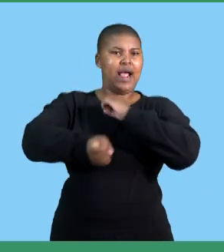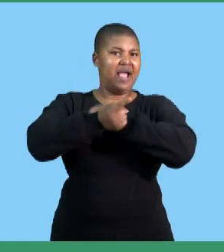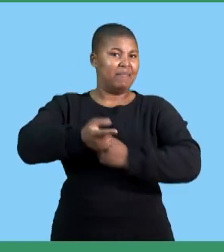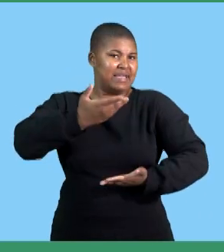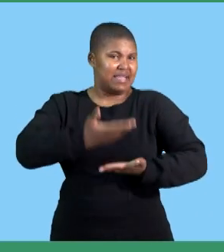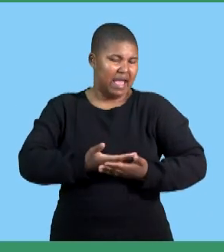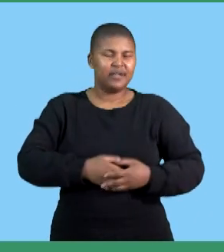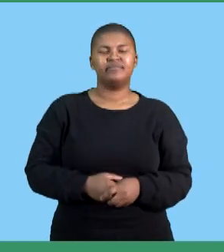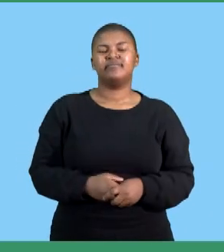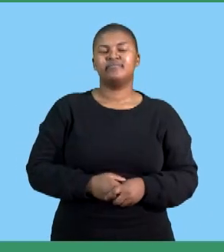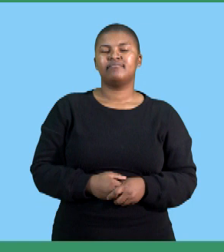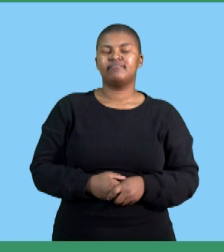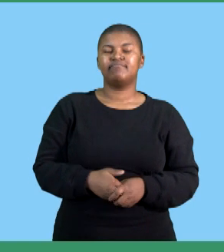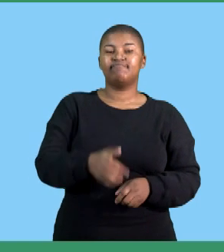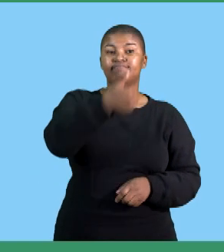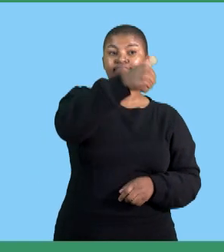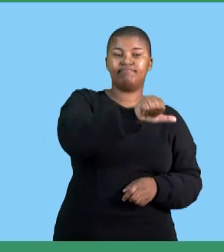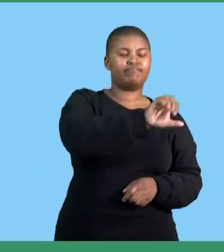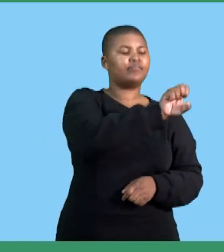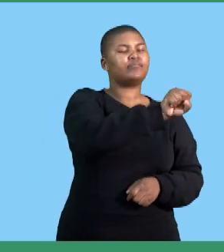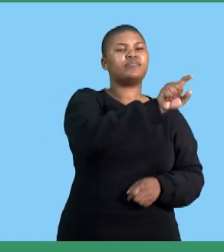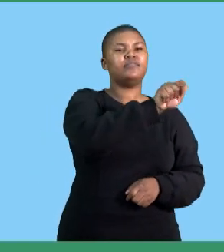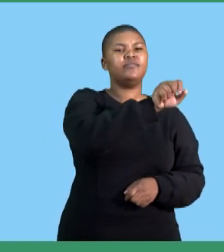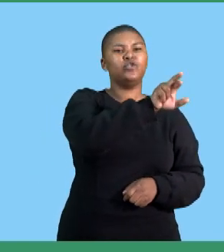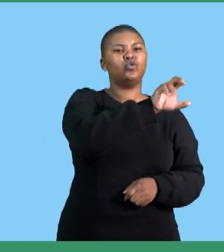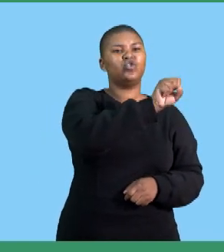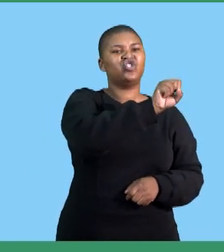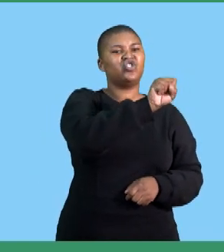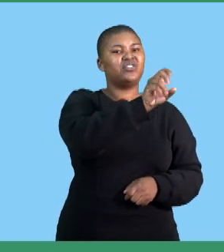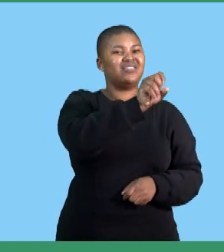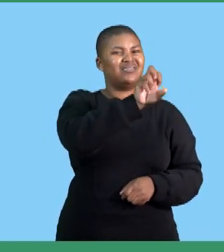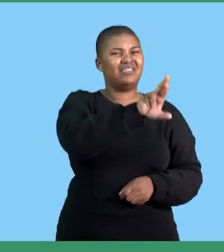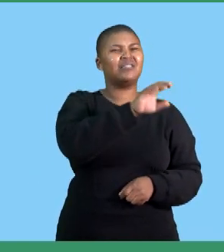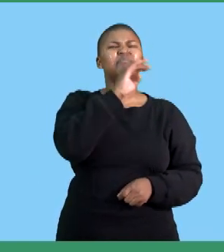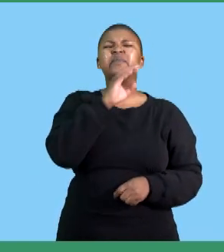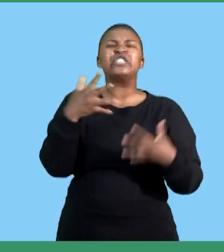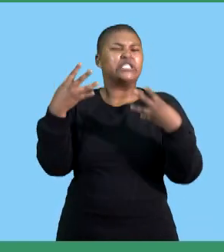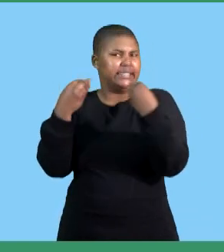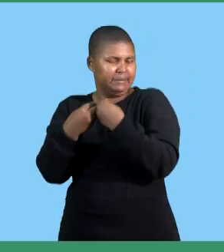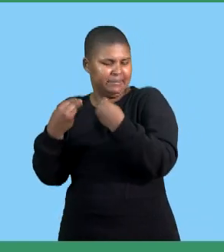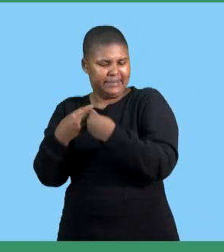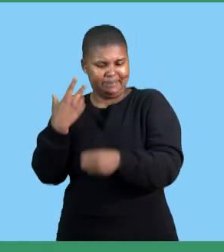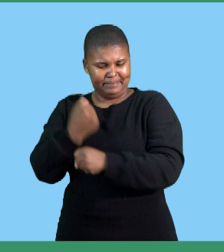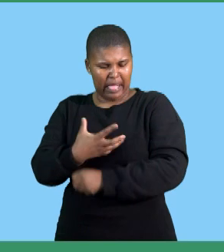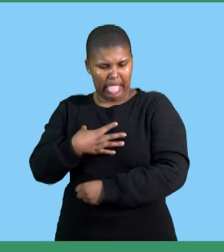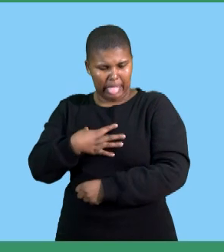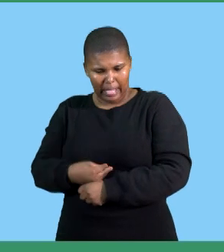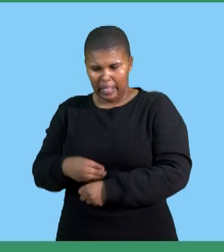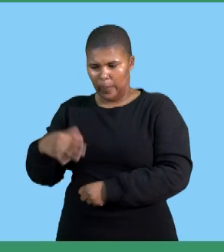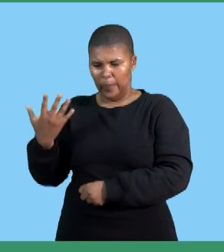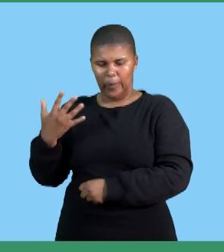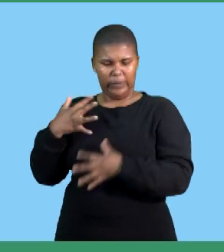We also have the term stressor, which means it is something that causes a state of